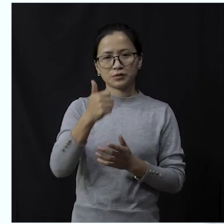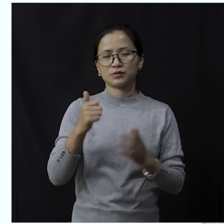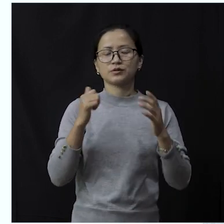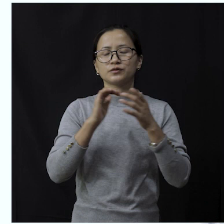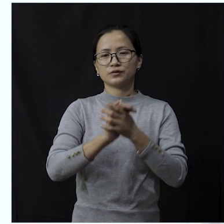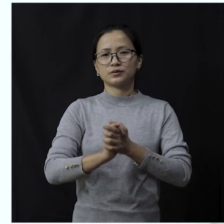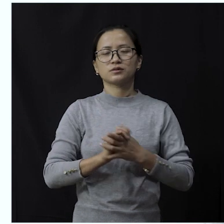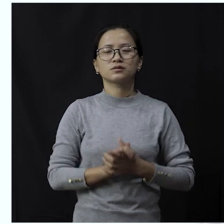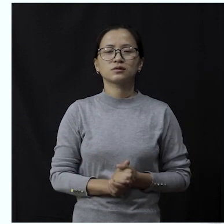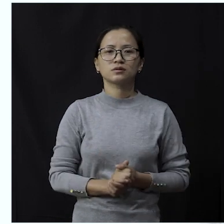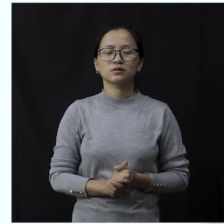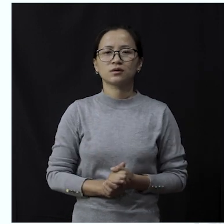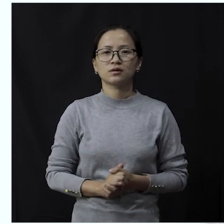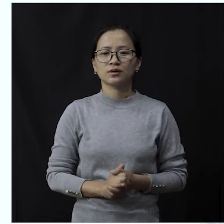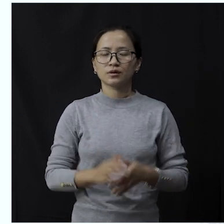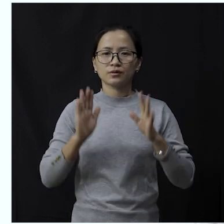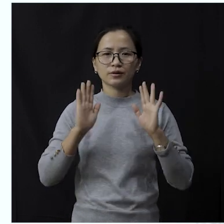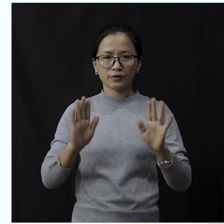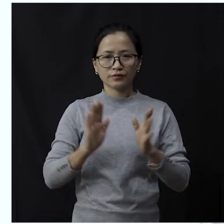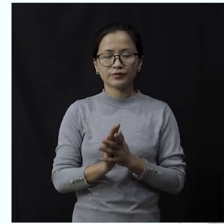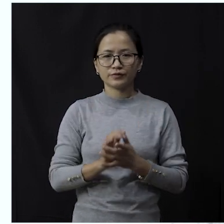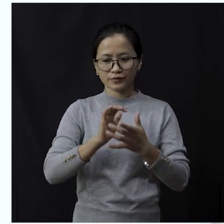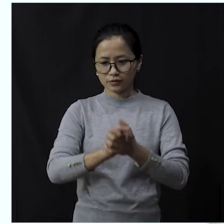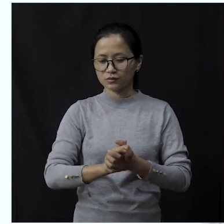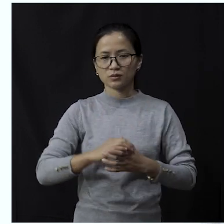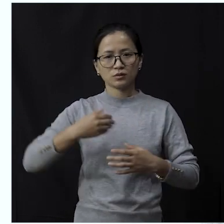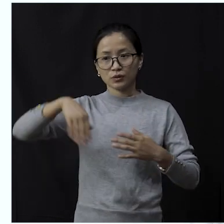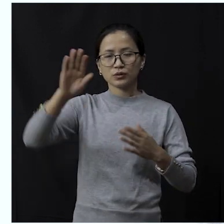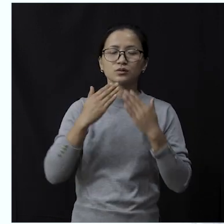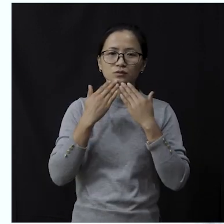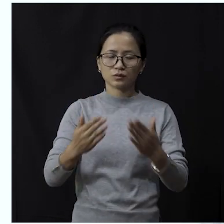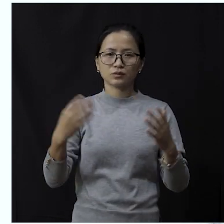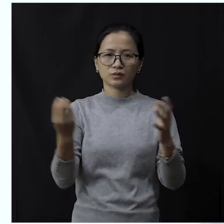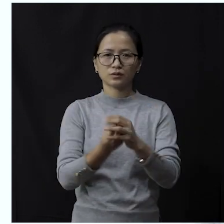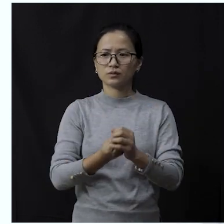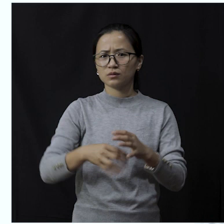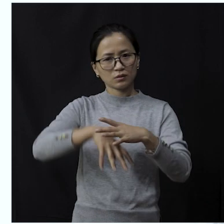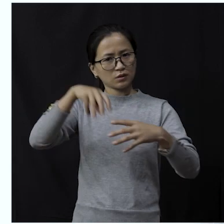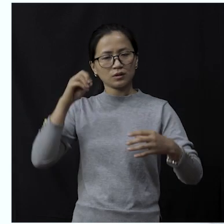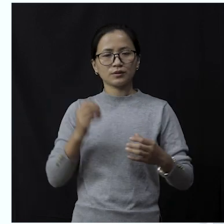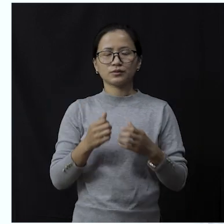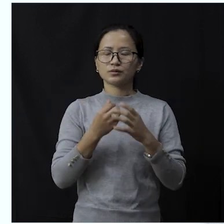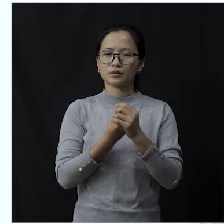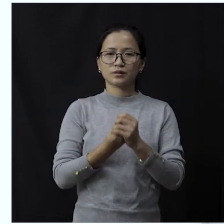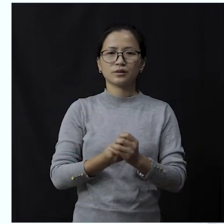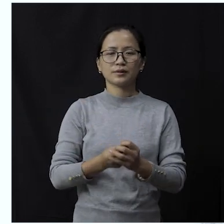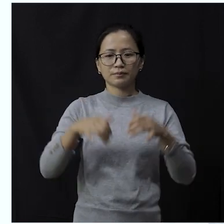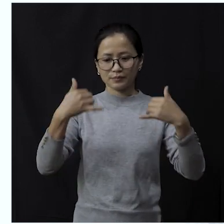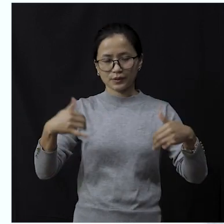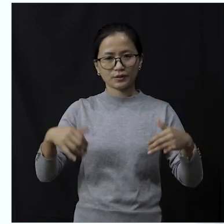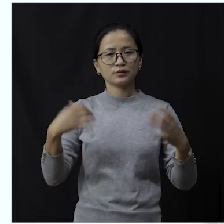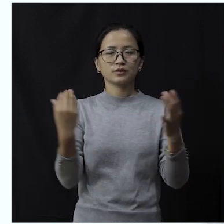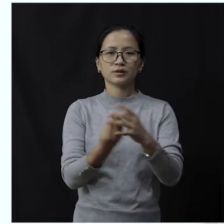friends. So when you have a friend, you want to go to school together, you want to go out together, you want to play together, and you